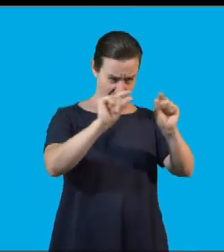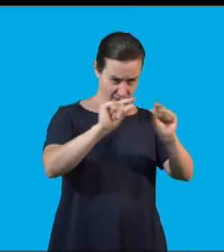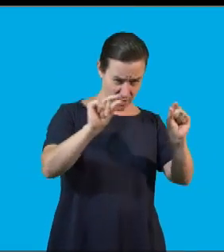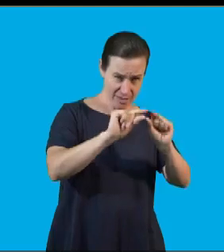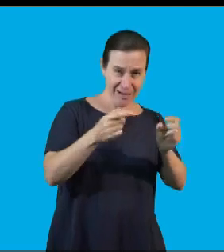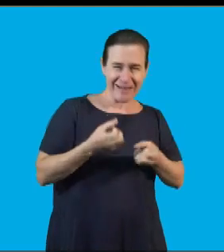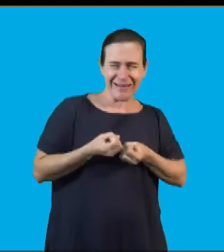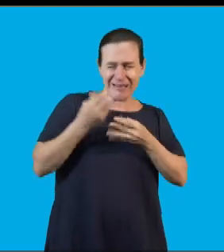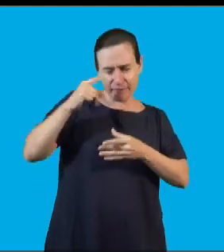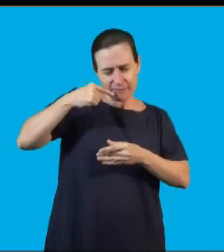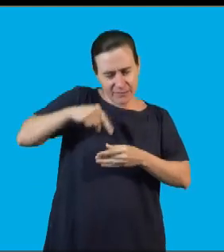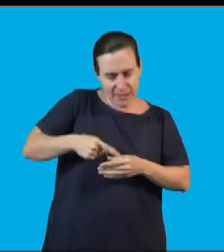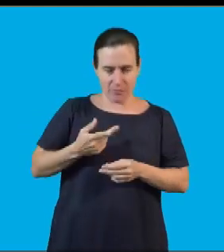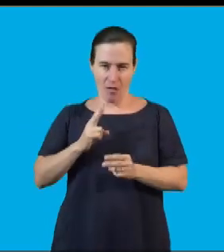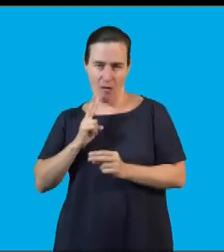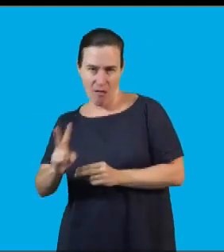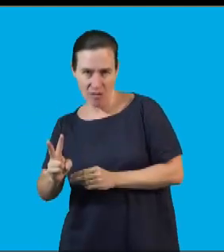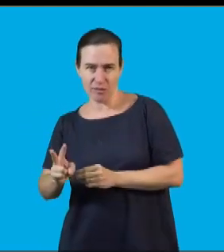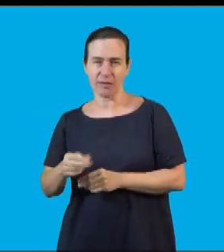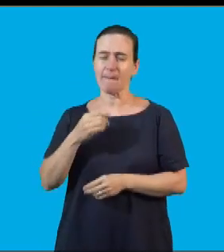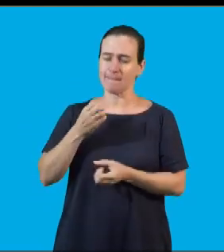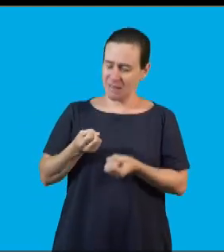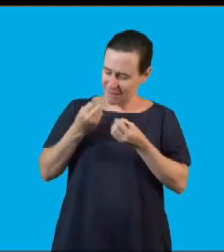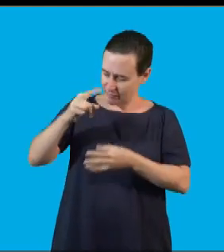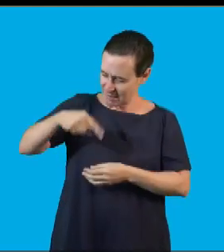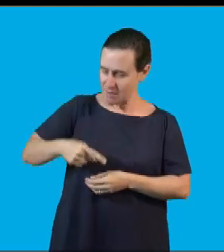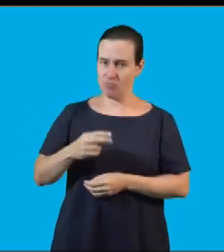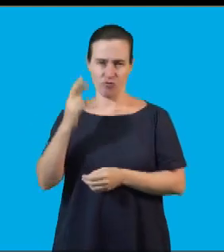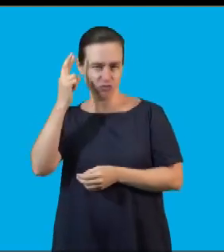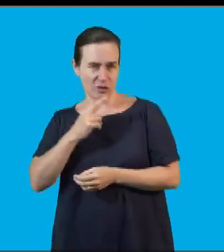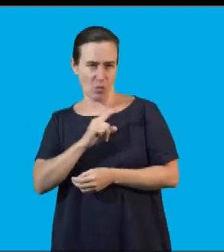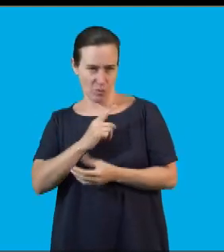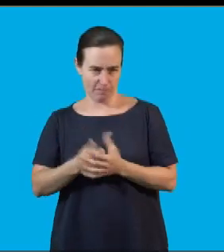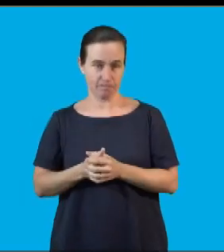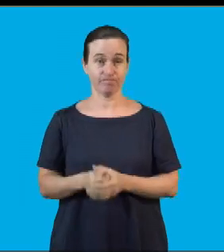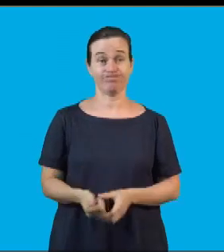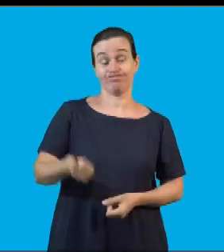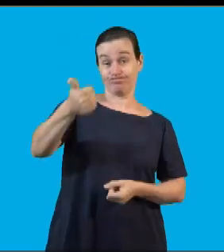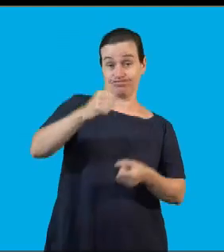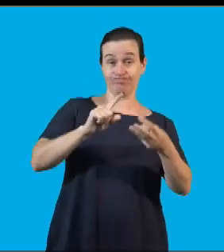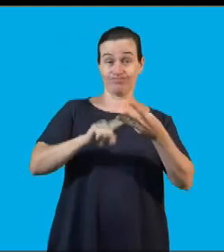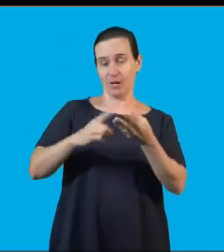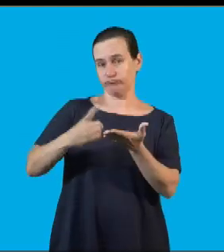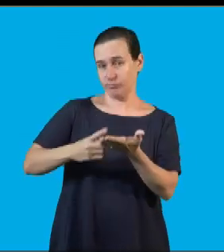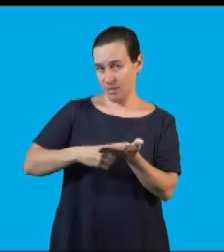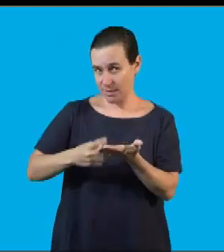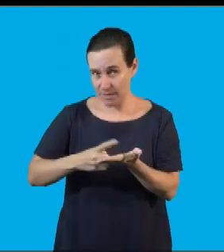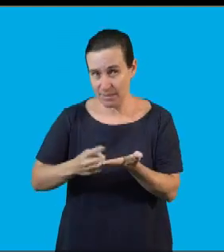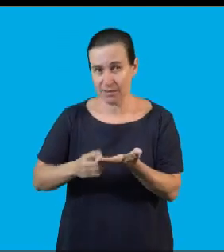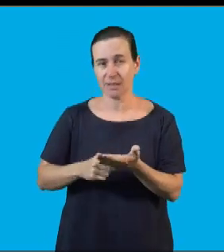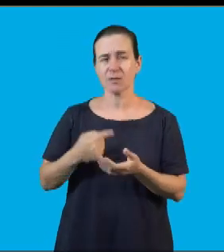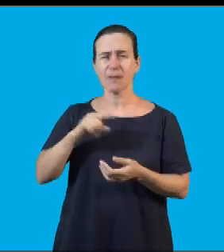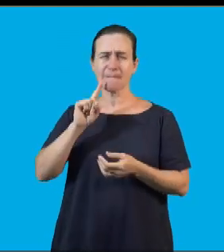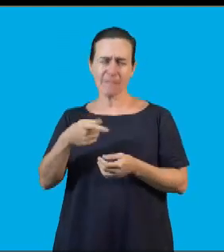and provide a detailed response, giving detailed reasons. The next verb of questioning is